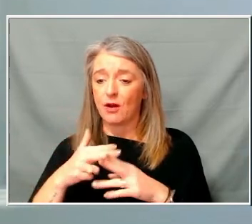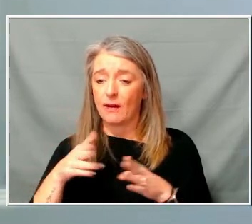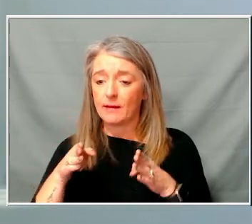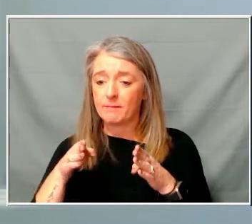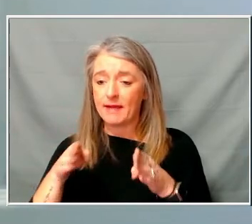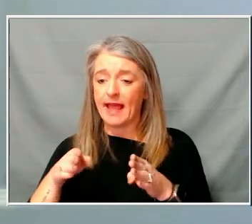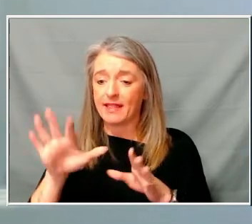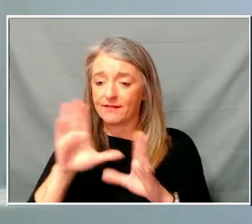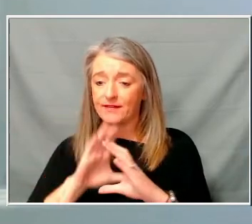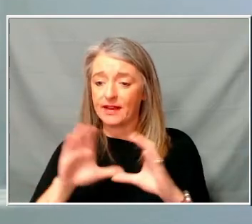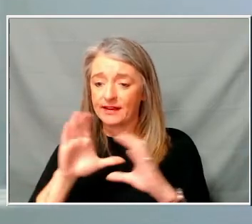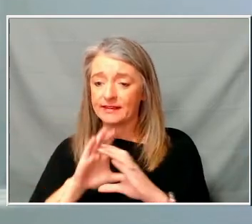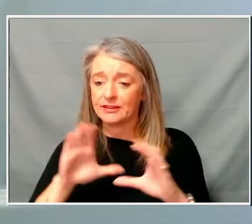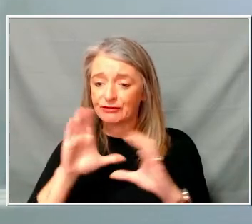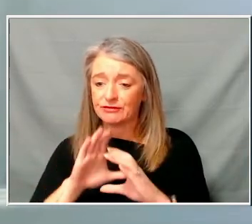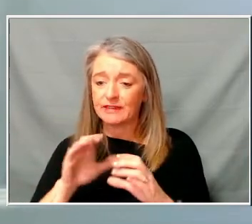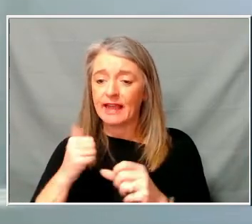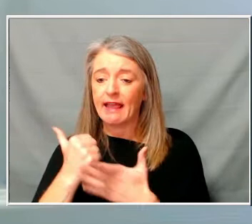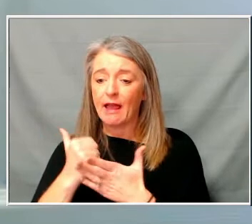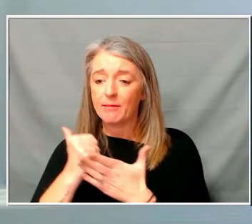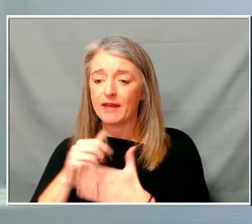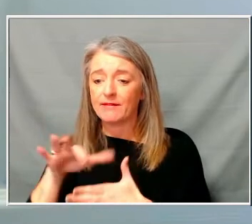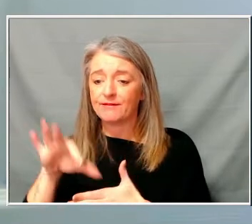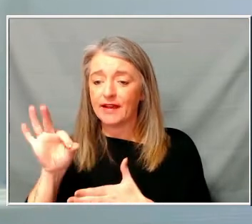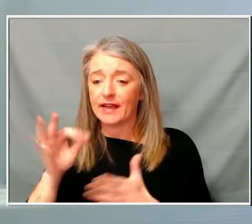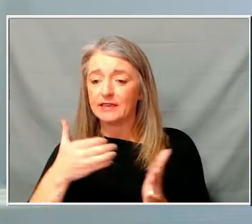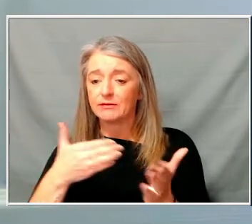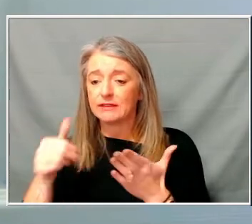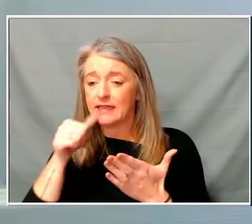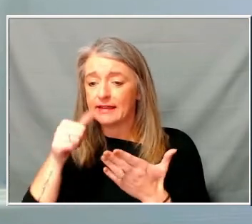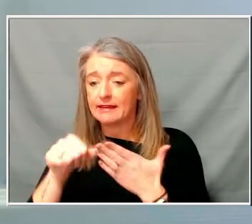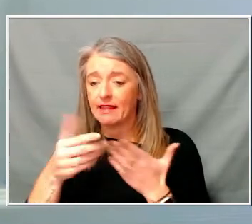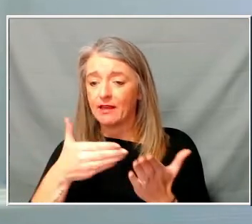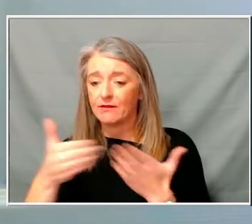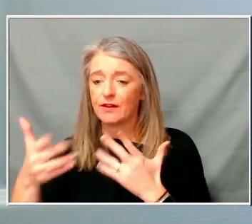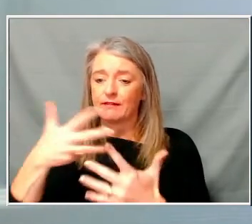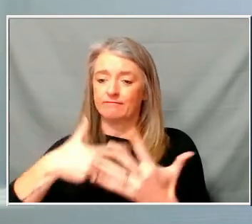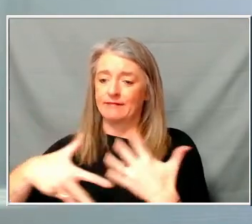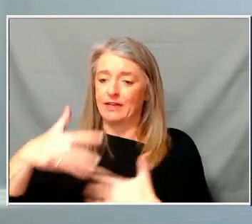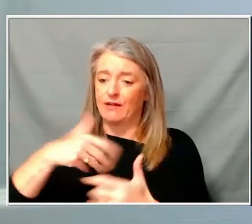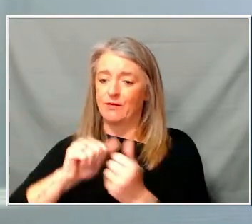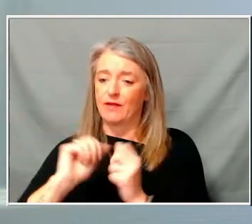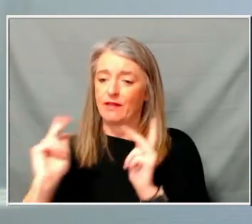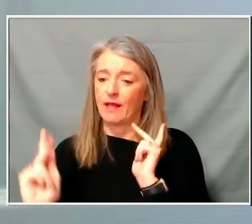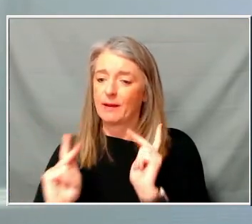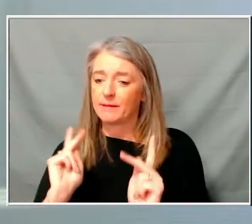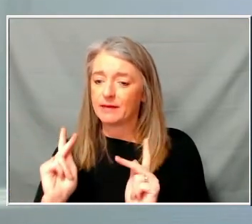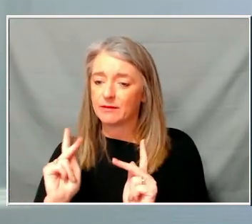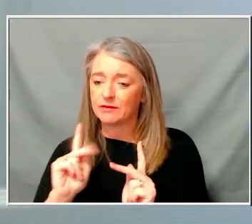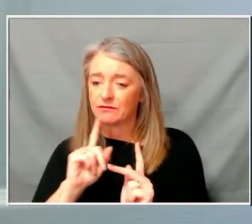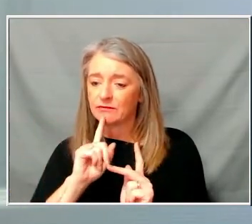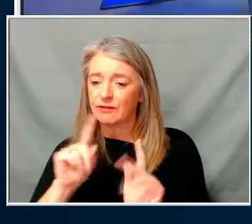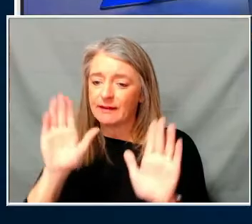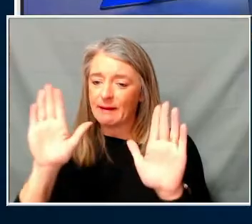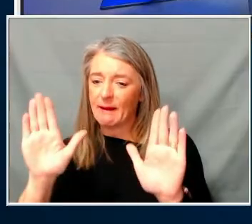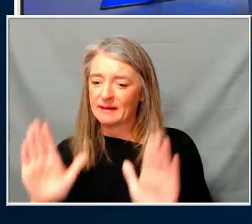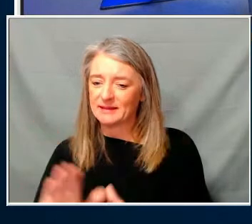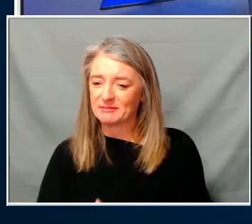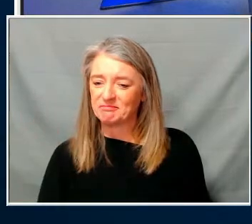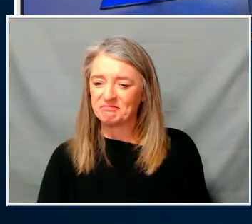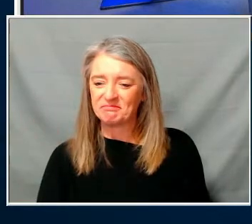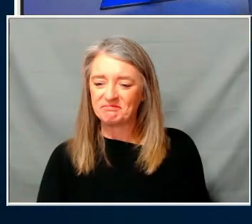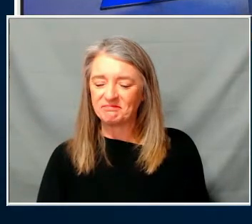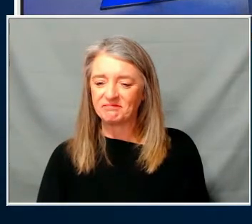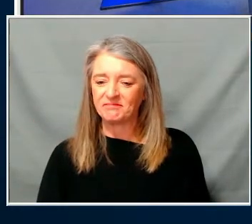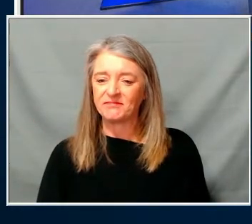people find their way around the complex and deliver their mail. So I get to interact with a lot of folks. It's awesome. Yeah, get your